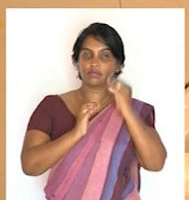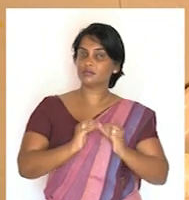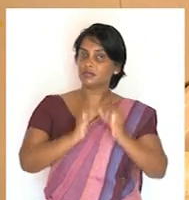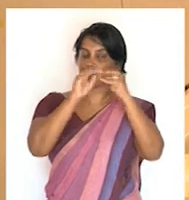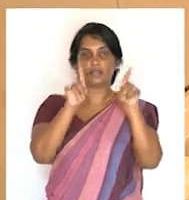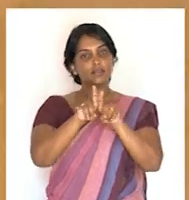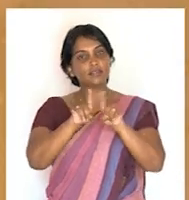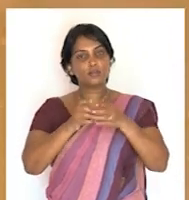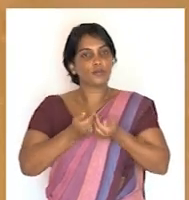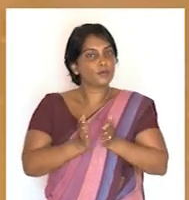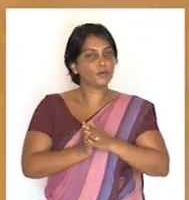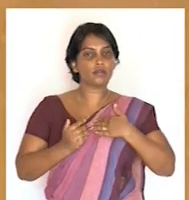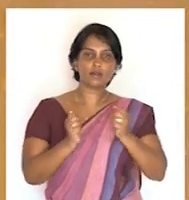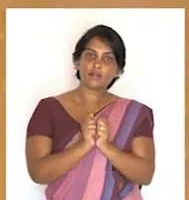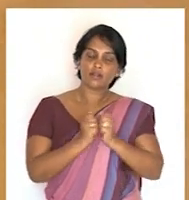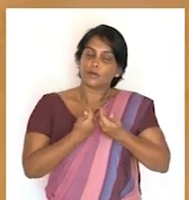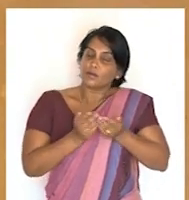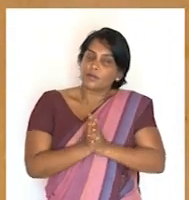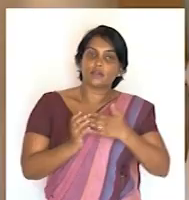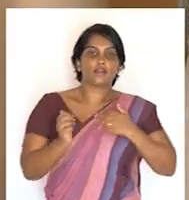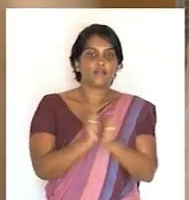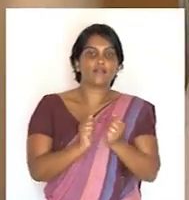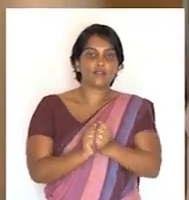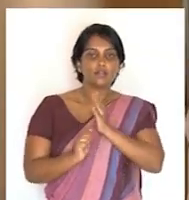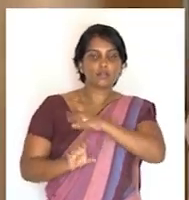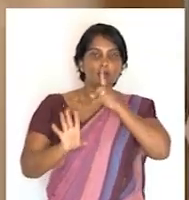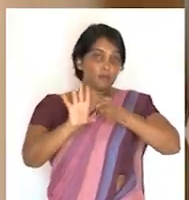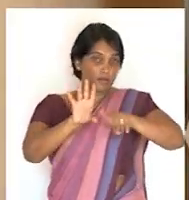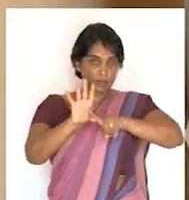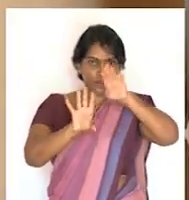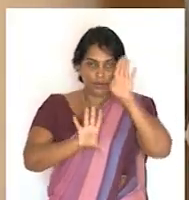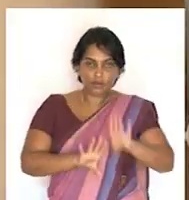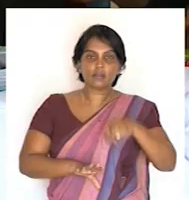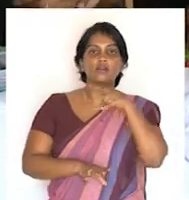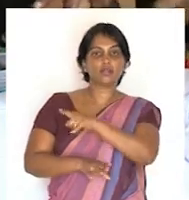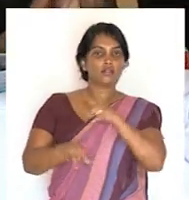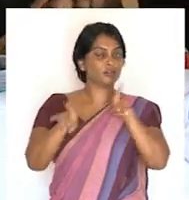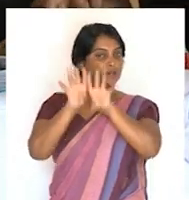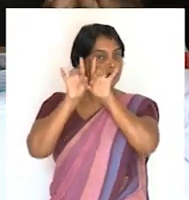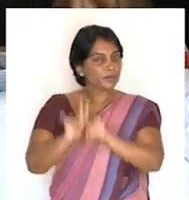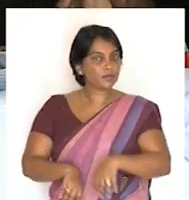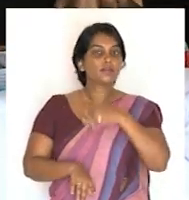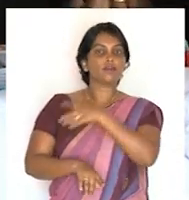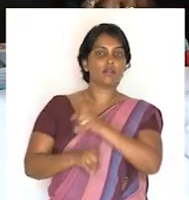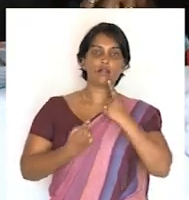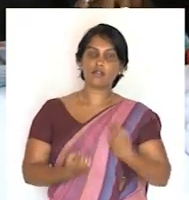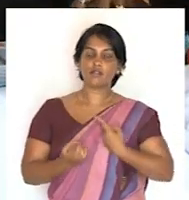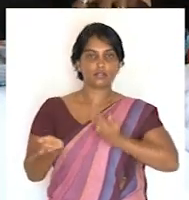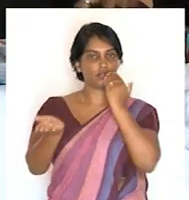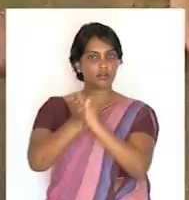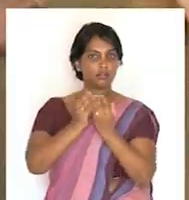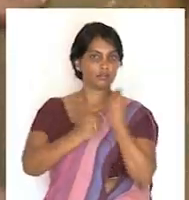Education is offered to all these children with the participation of their parents. The children are facilitated